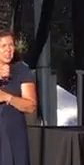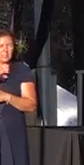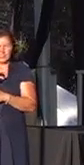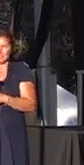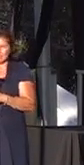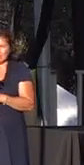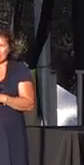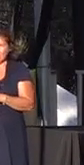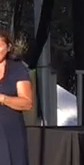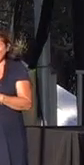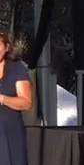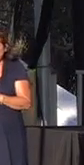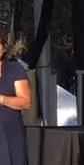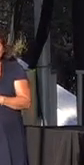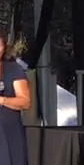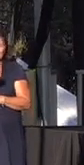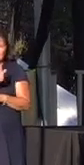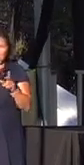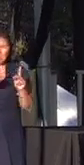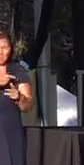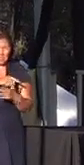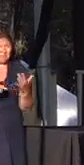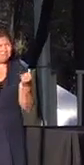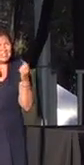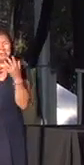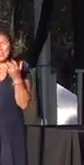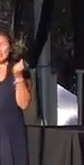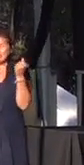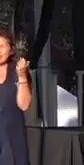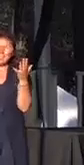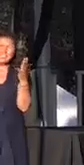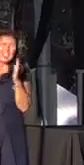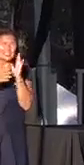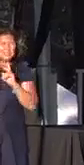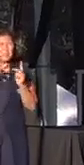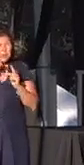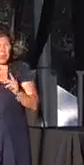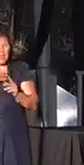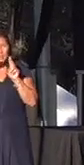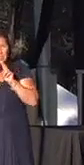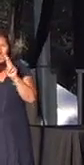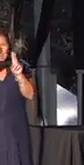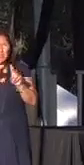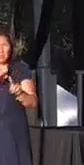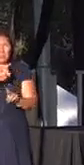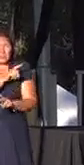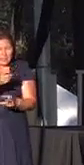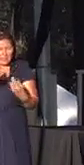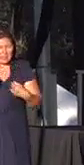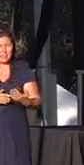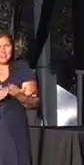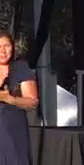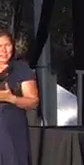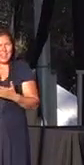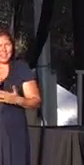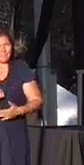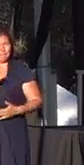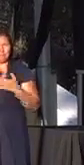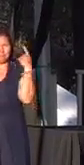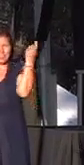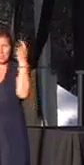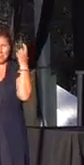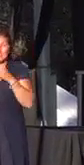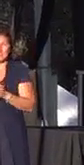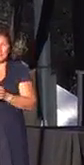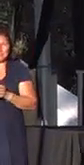Major, because these are some of the thousands of heroes that have given us the right to truly have an amazing Pride celebration. We owe it to these